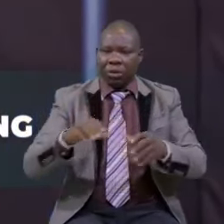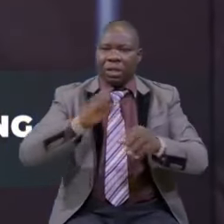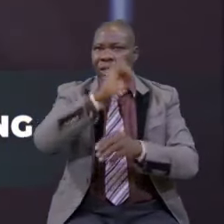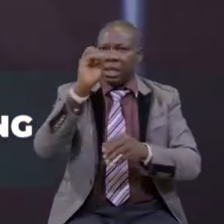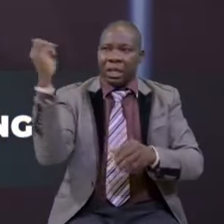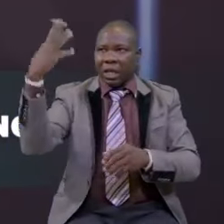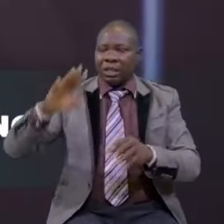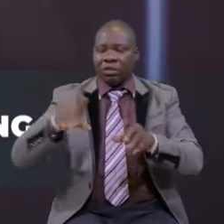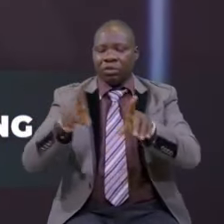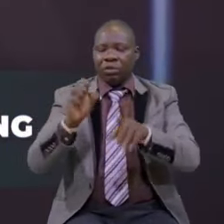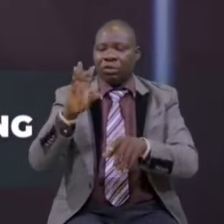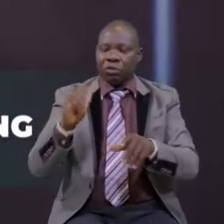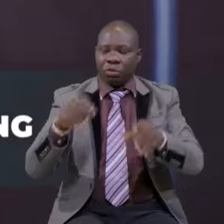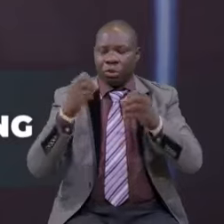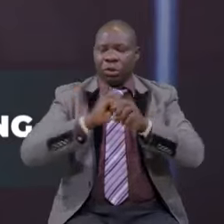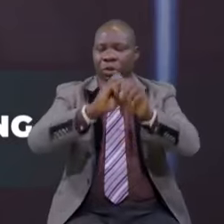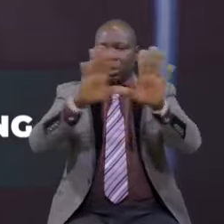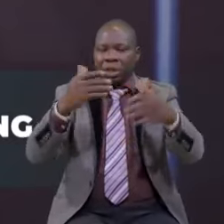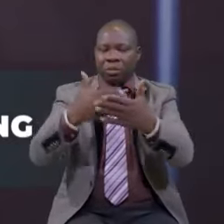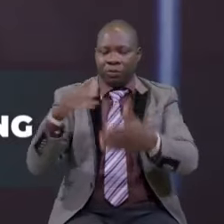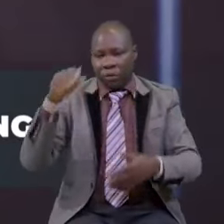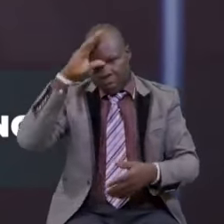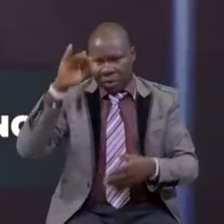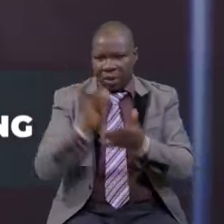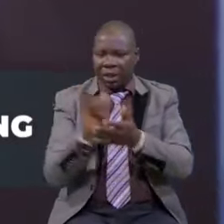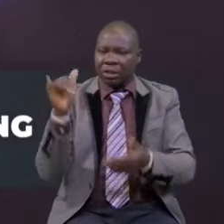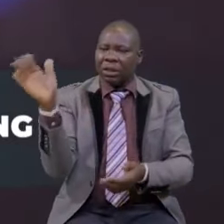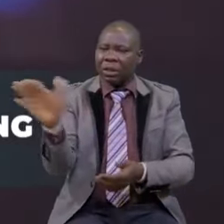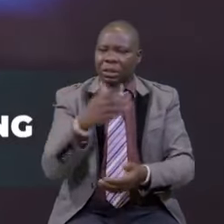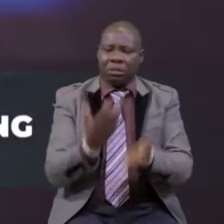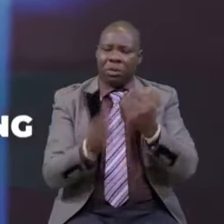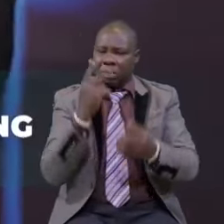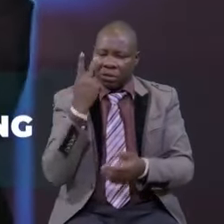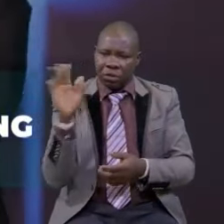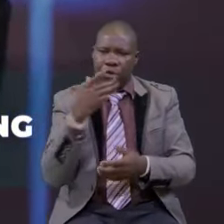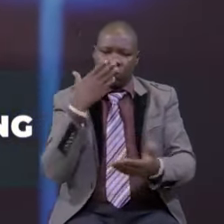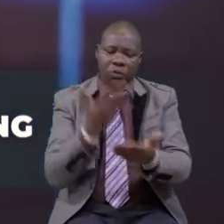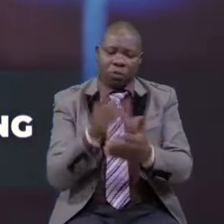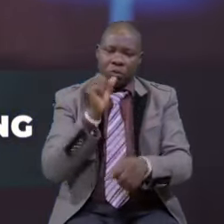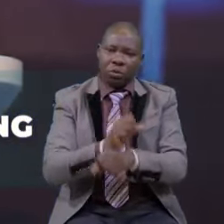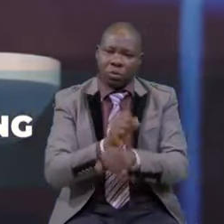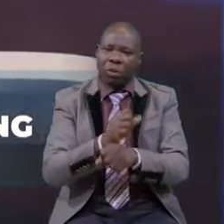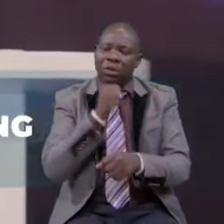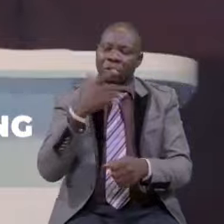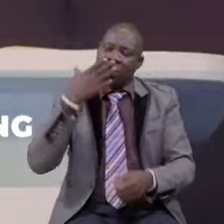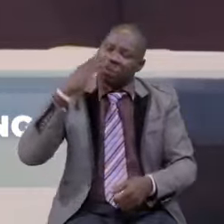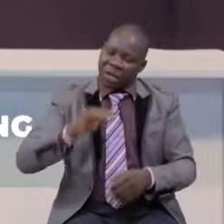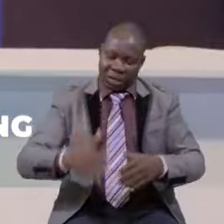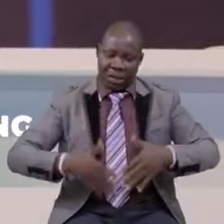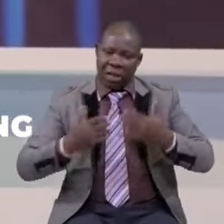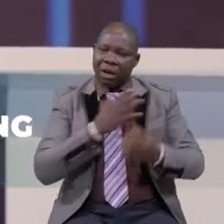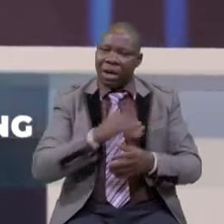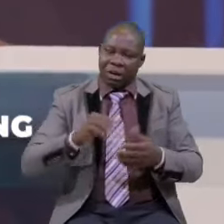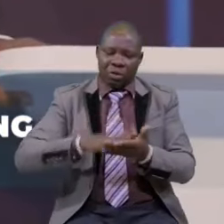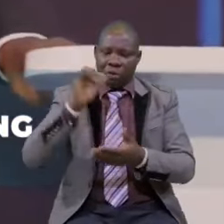good works, not your bad works, not your lying, not your evil, not the old nature. That they may see your good works and glorify your